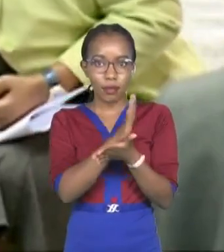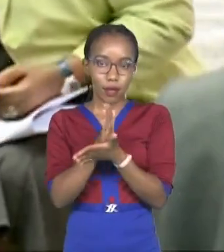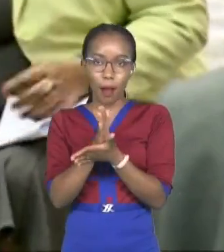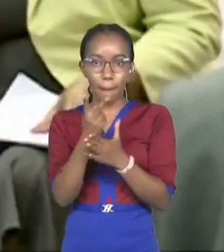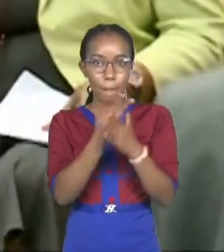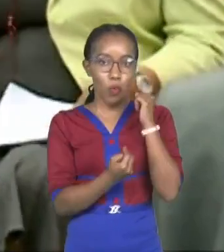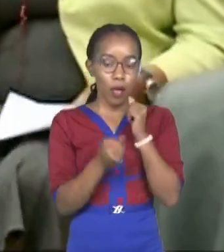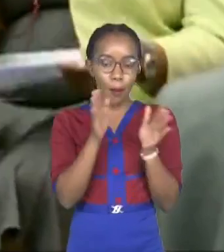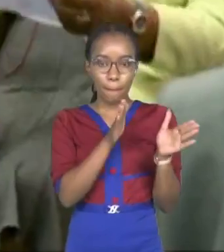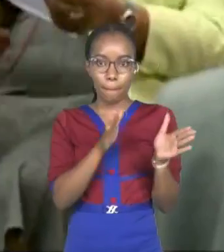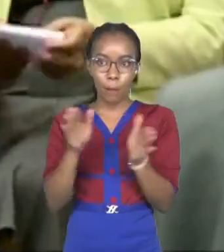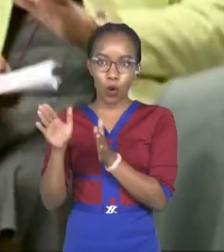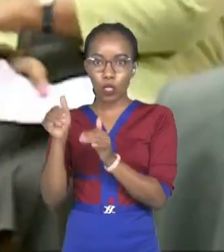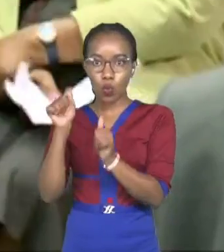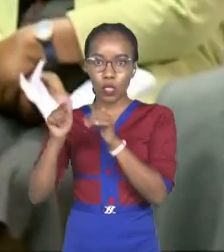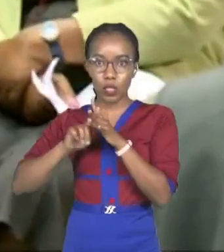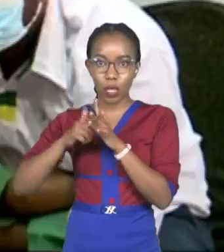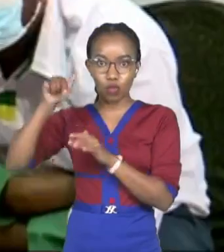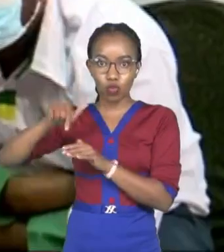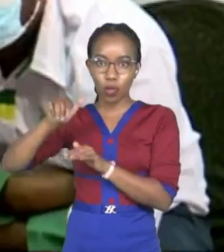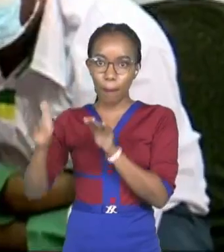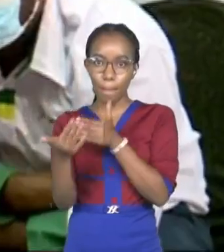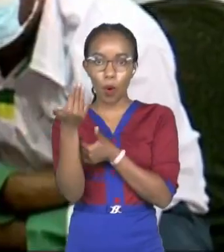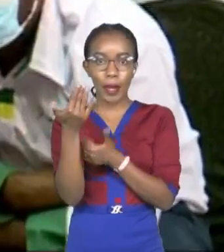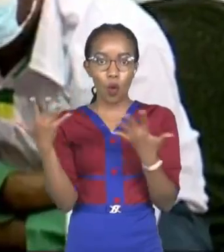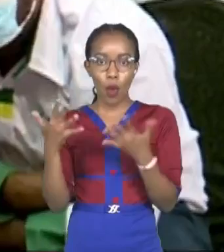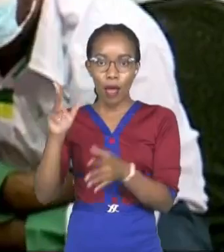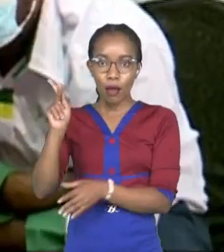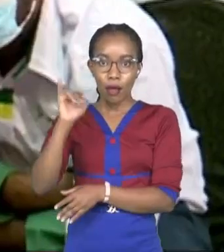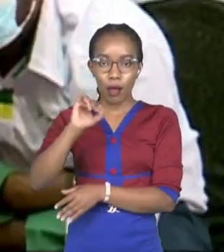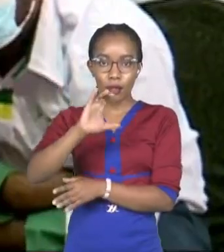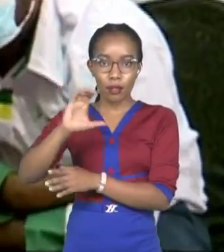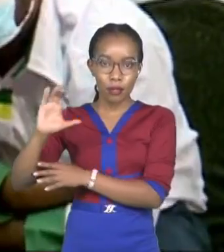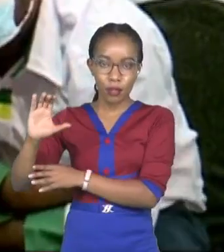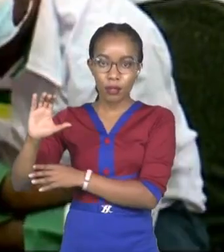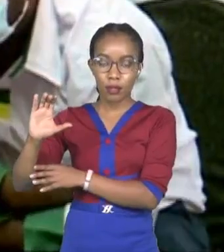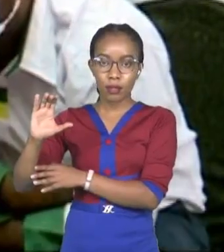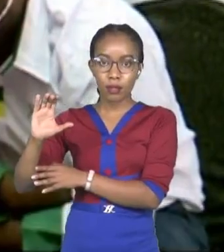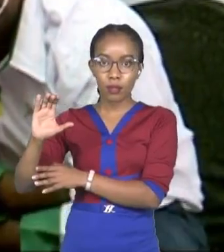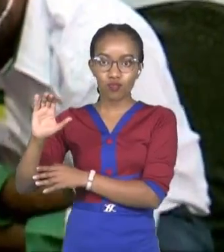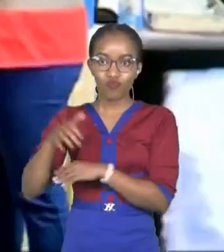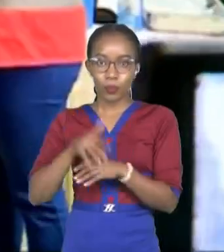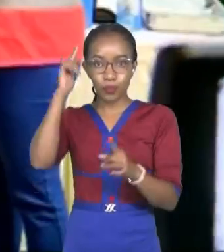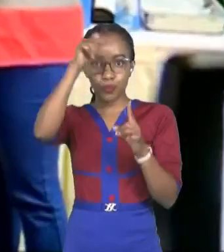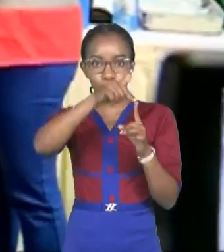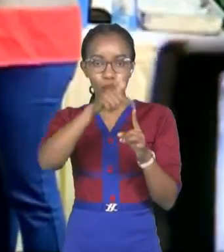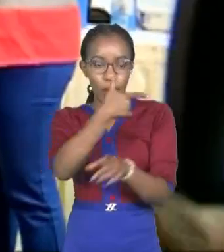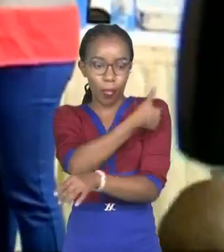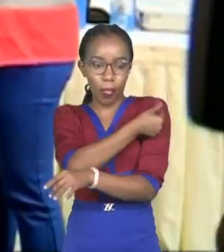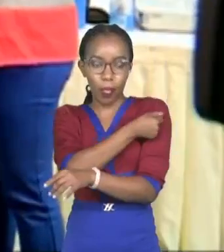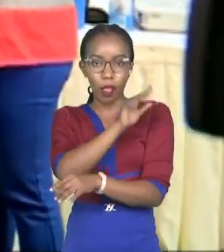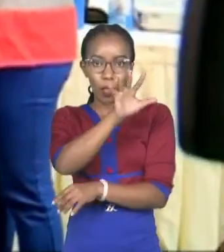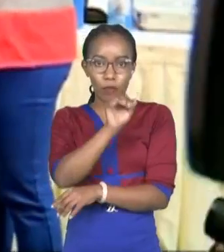The process, which was kick-started today morning at KENYATTA International Conference Center KICC, has a target of vaccinating up